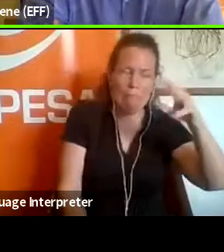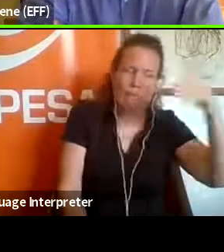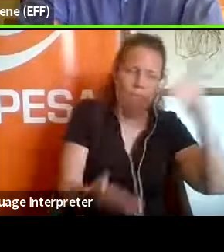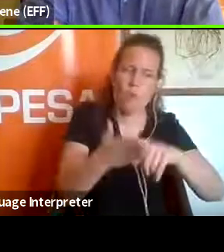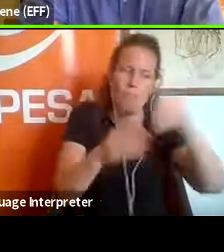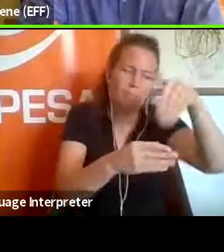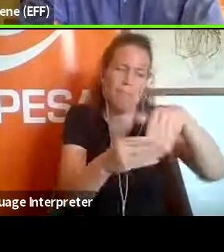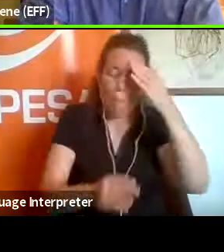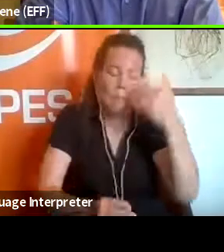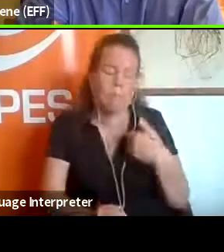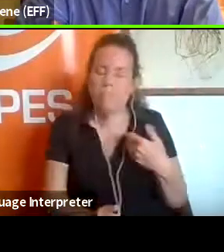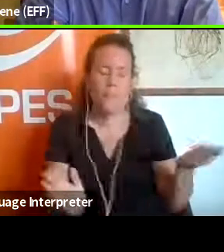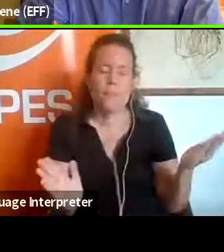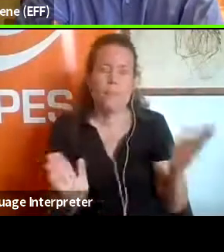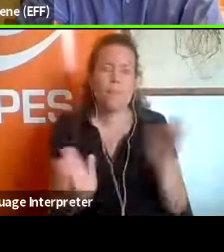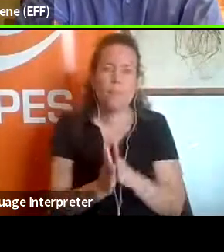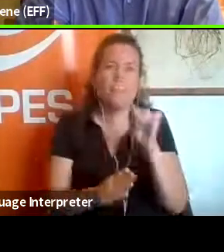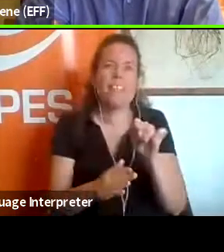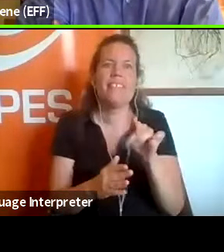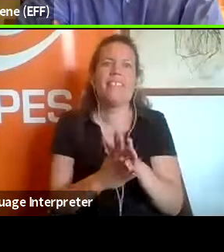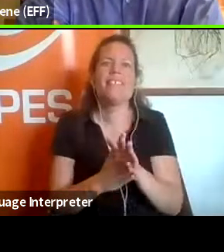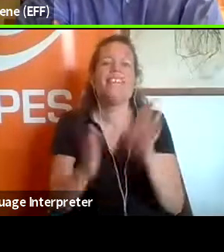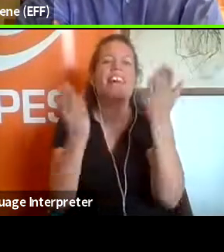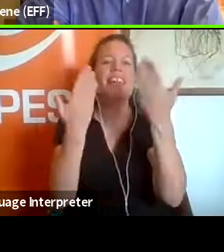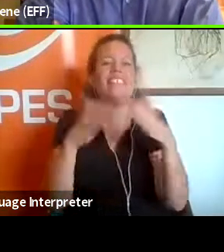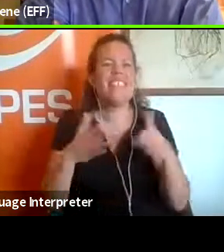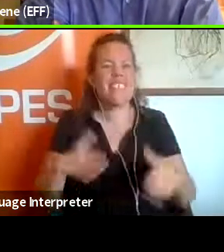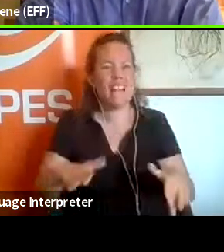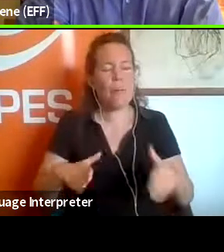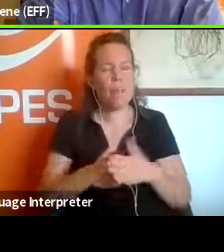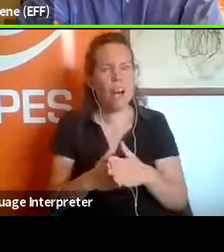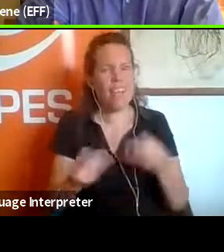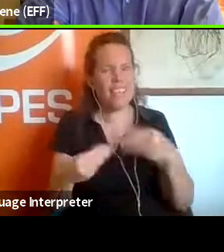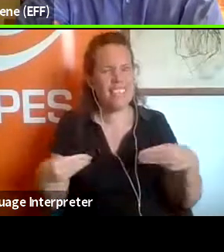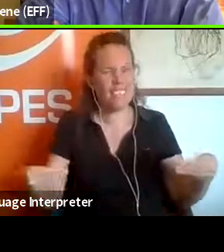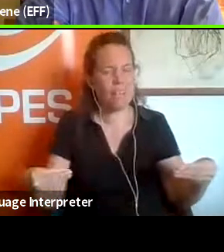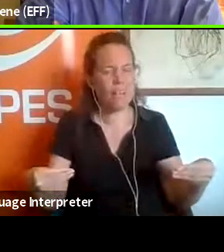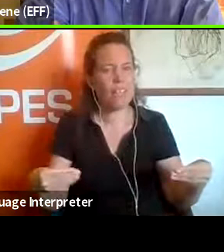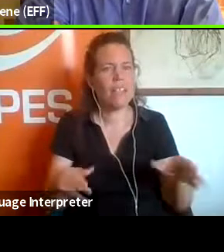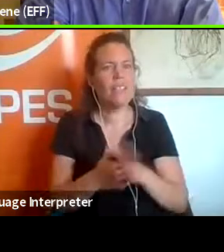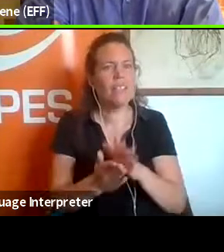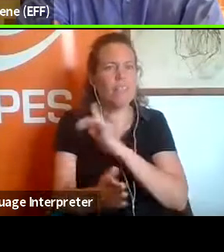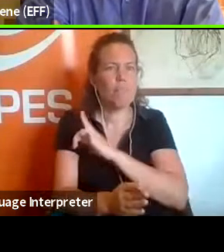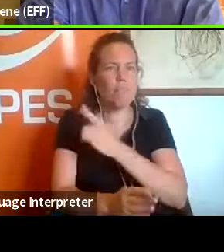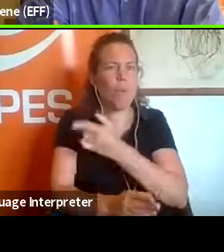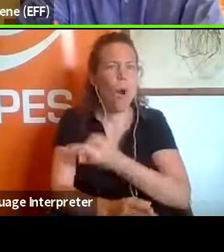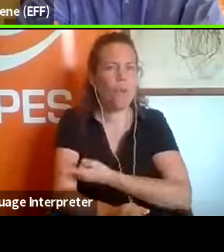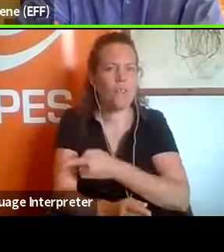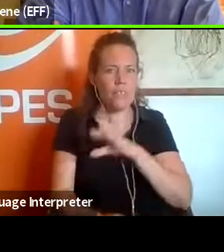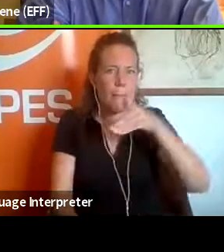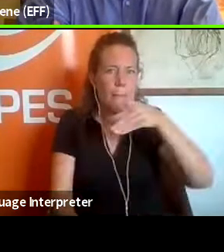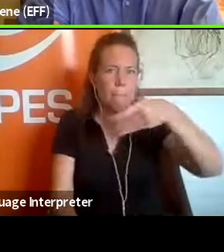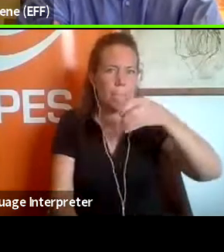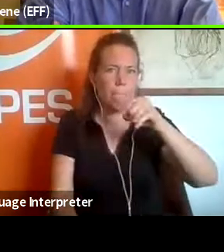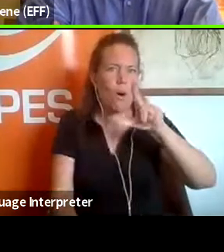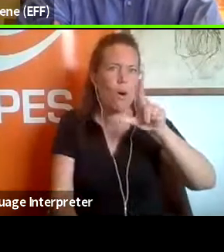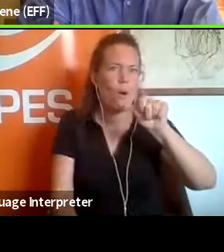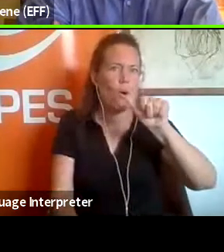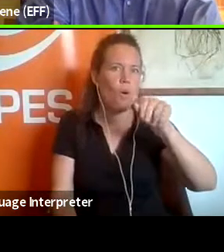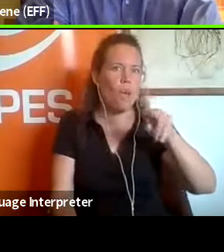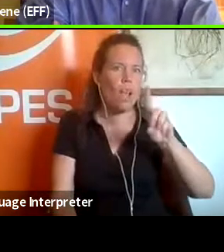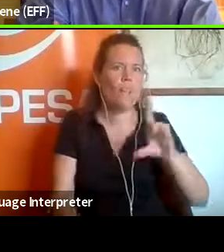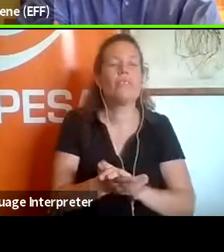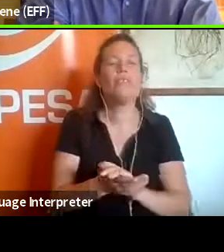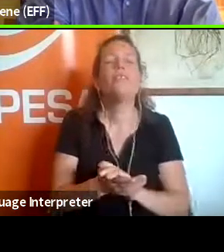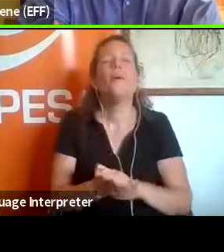in December in Poland. And I believe we're on track to do so. And